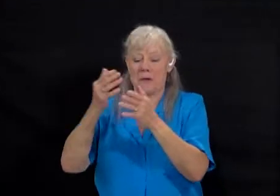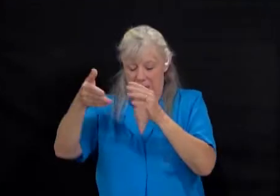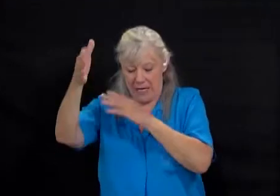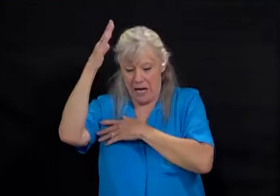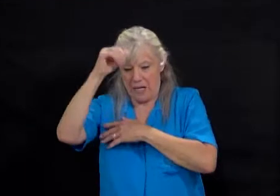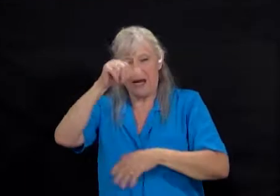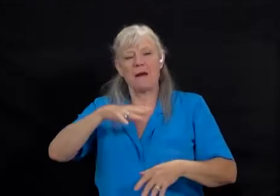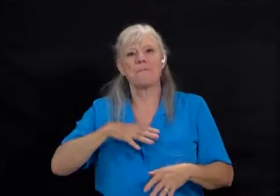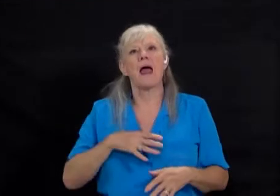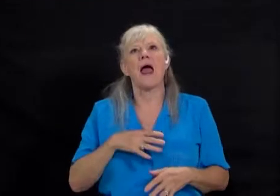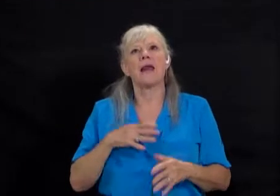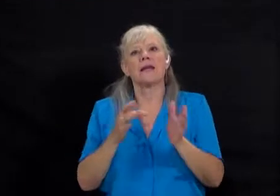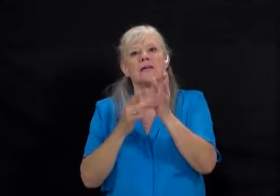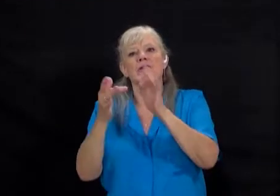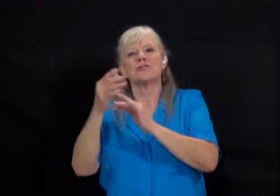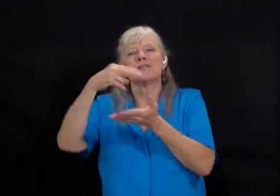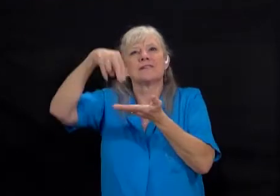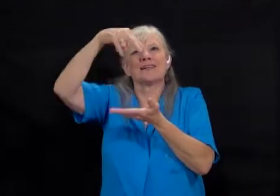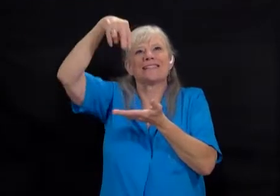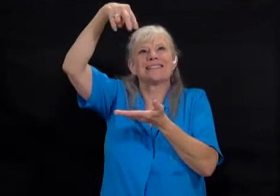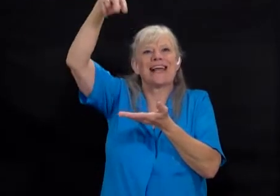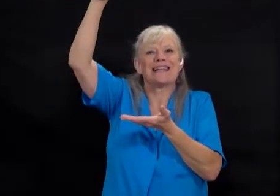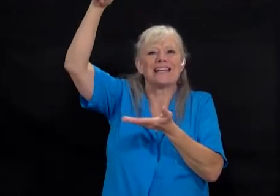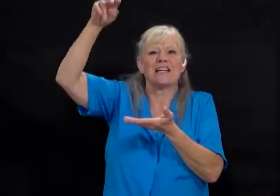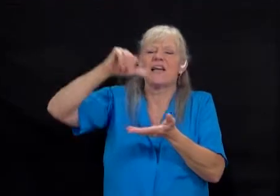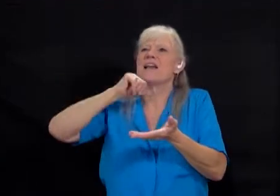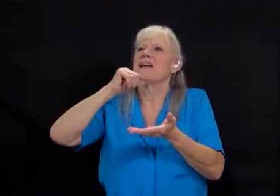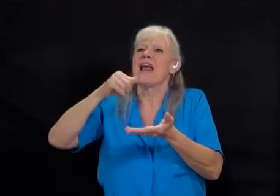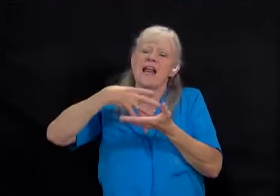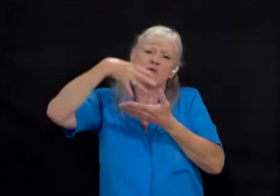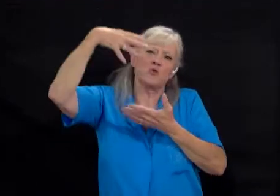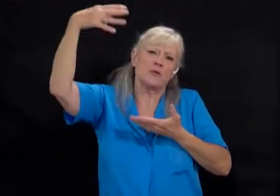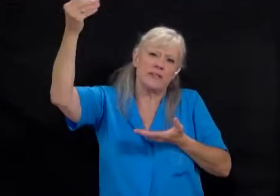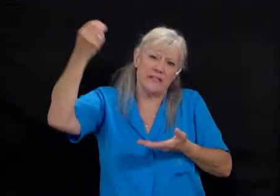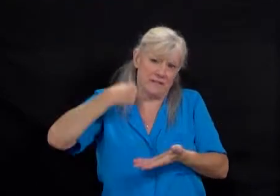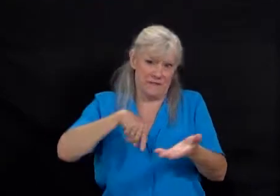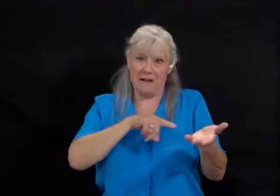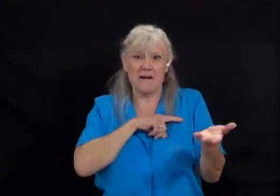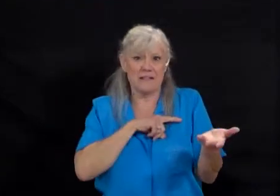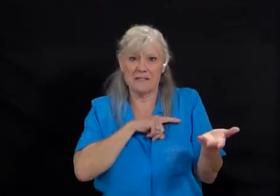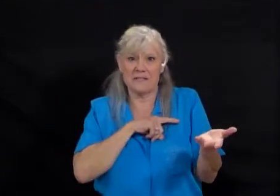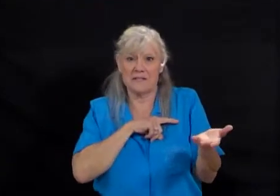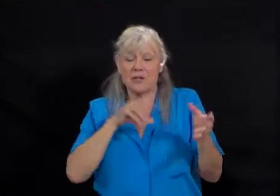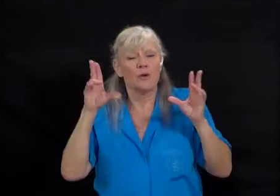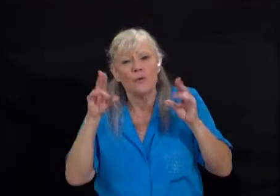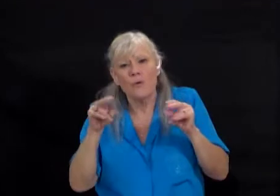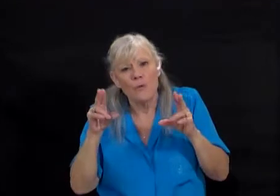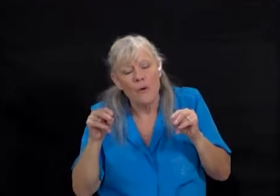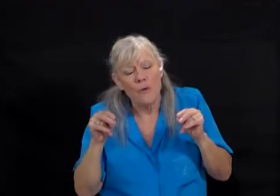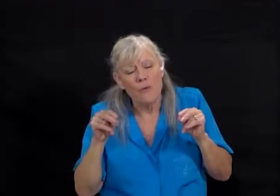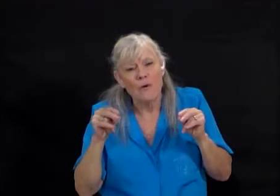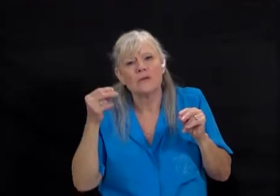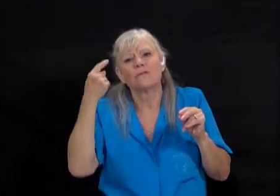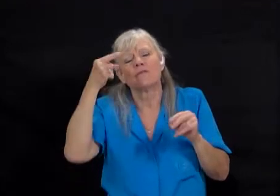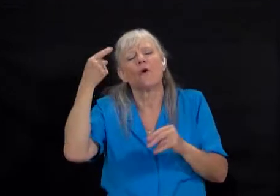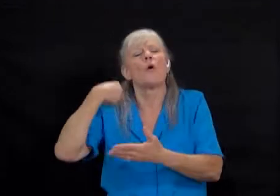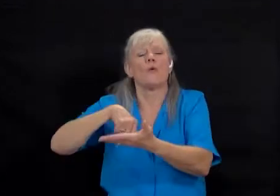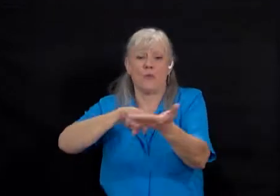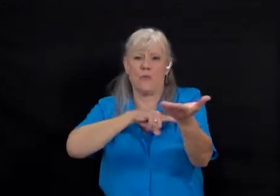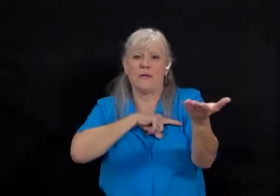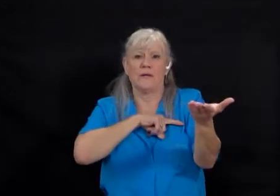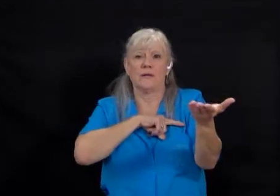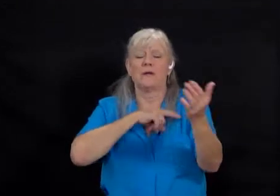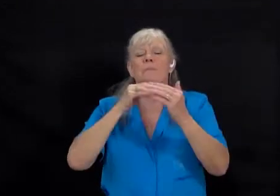he ascended, not to distance himself from our lowly state, but that we, his members, might